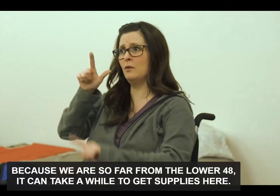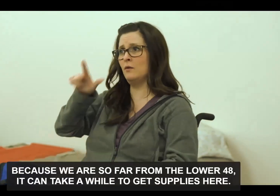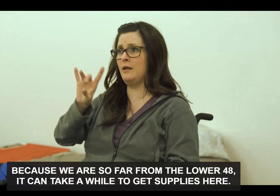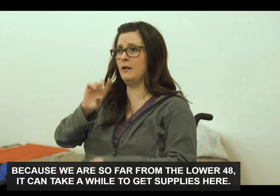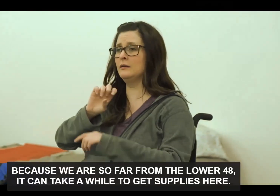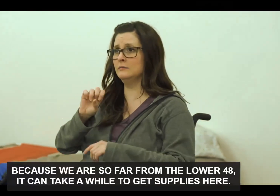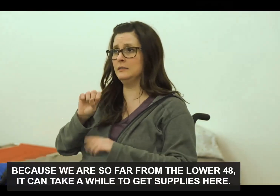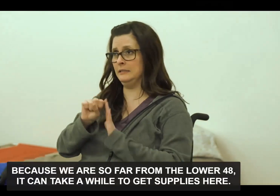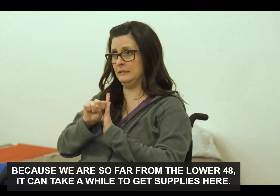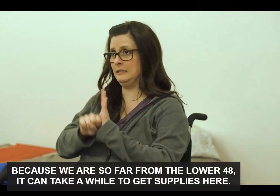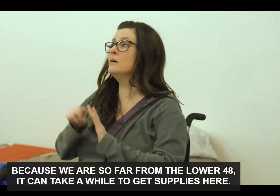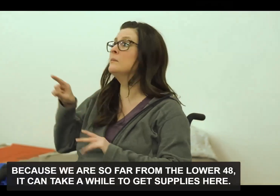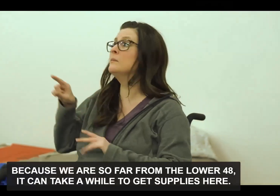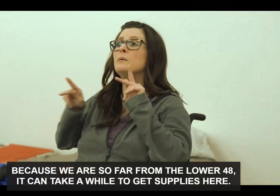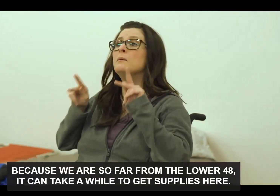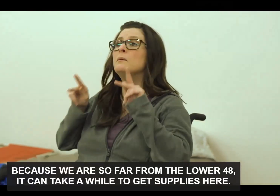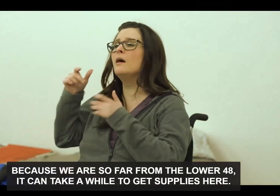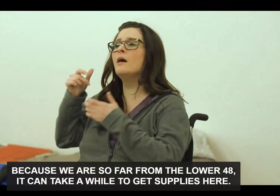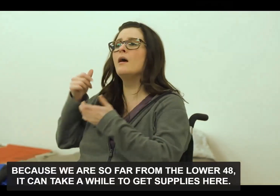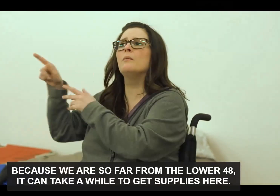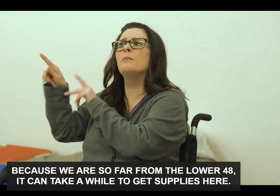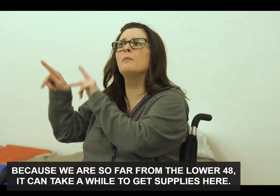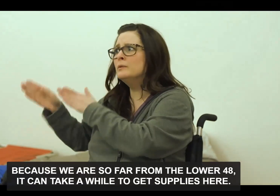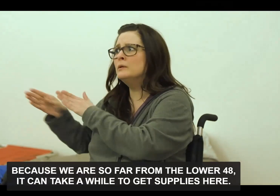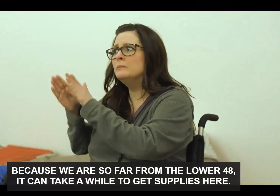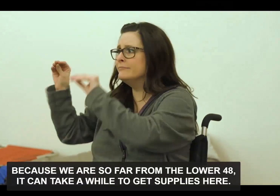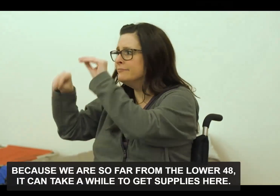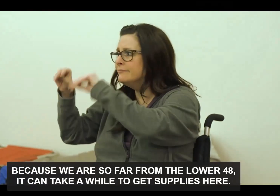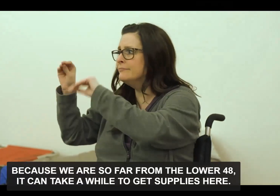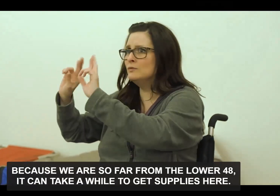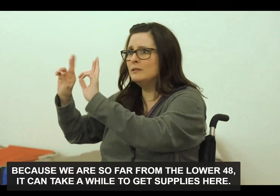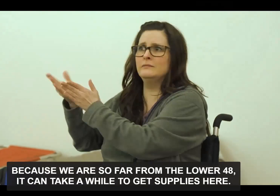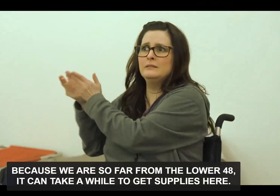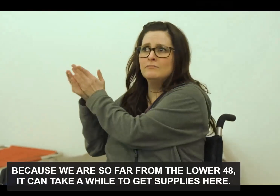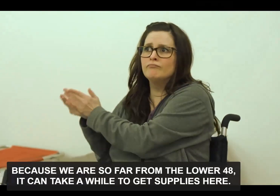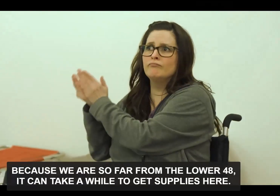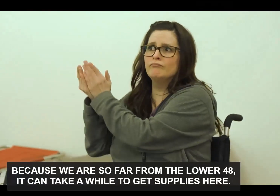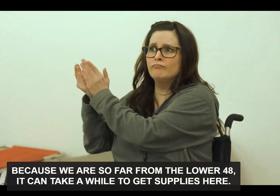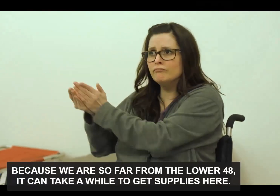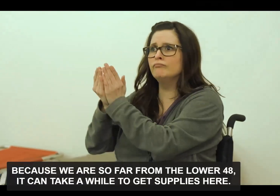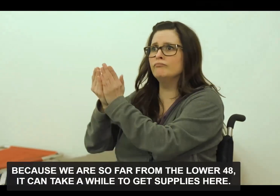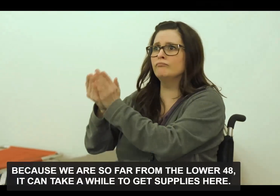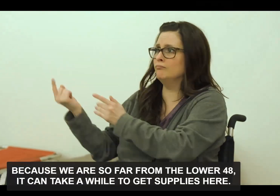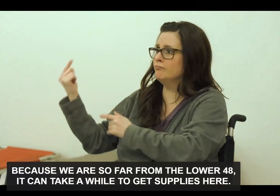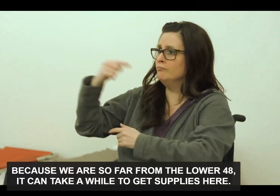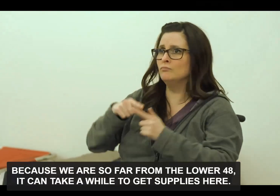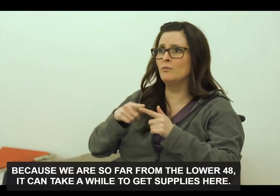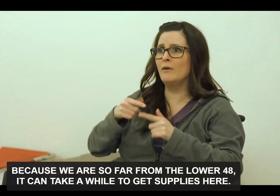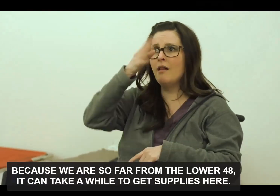Because we are so far from the lower 48. It can take a while to get supplies up here.